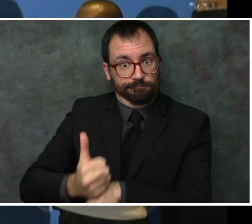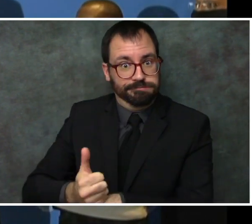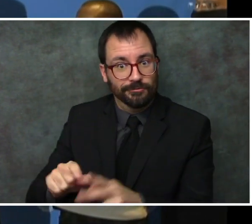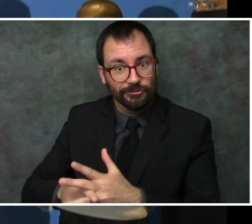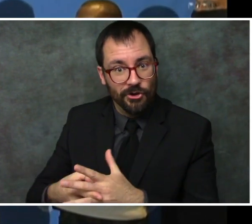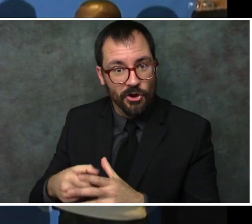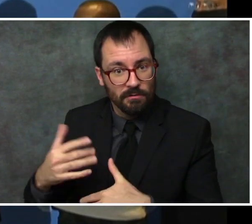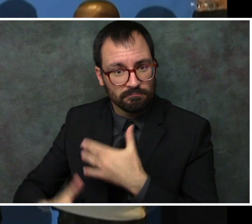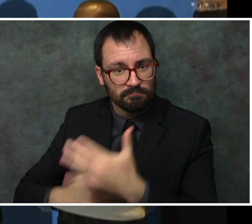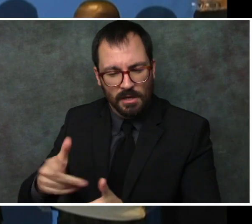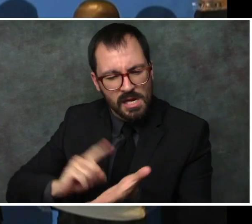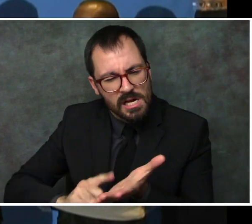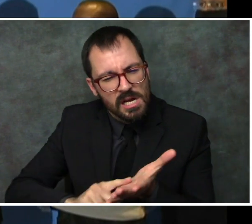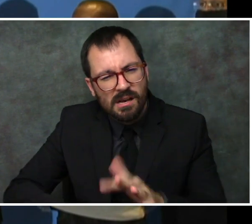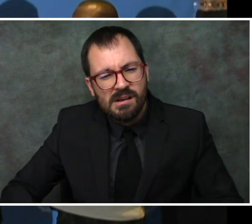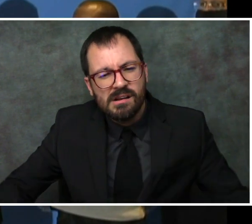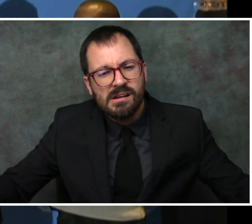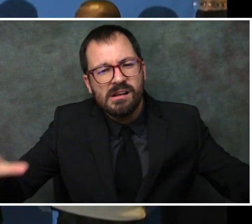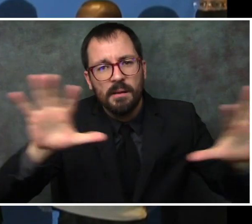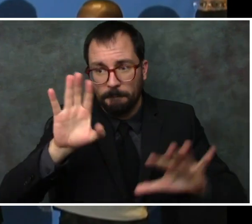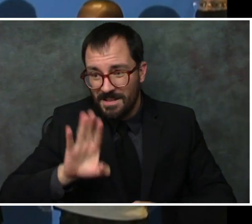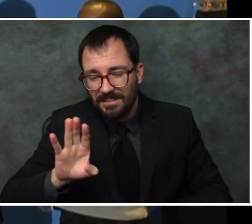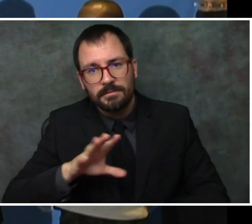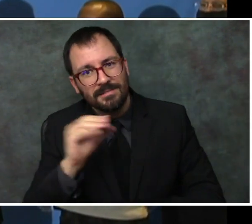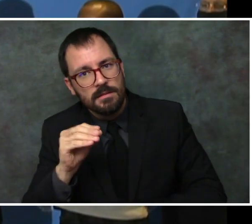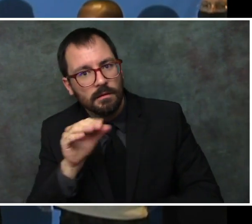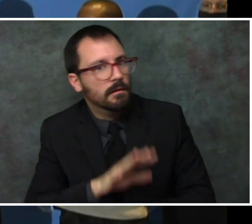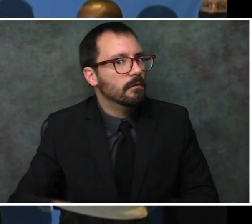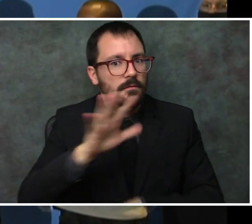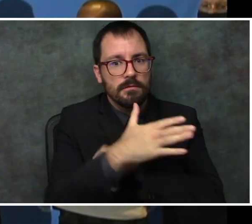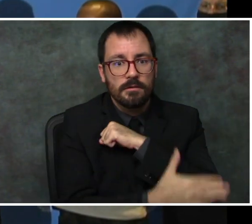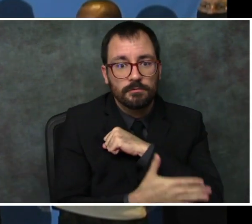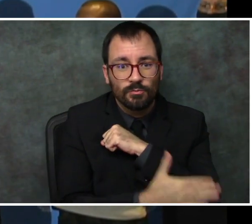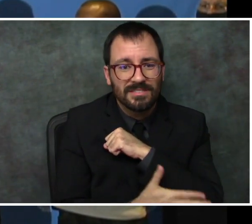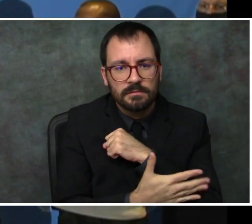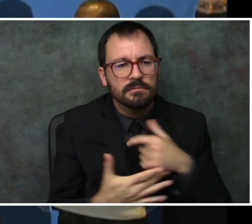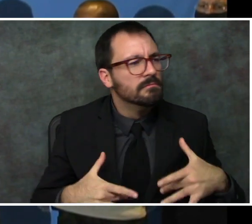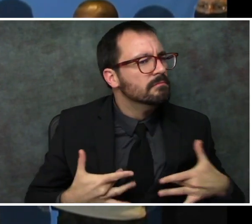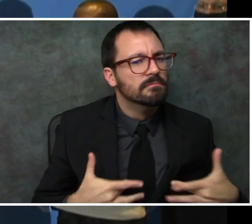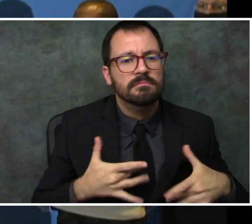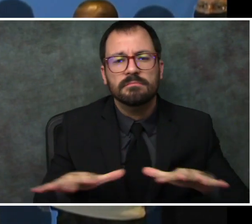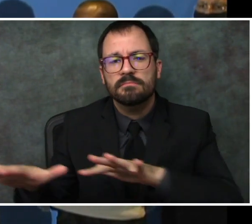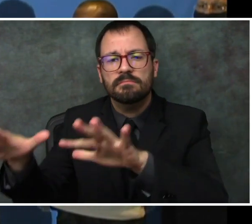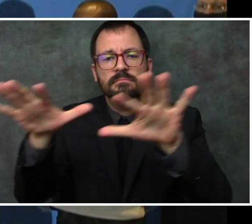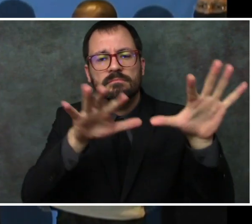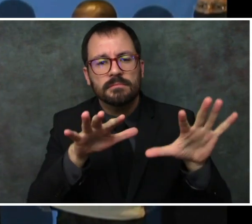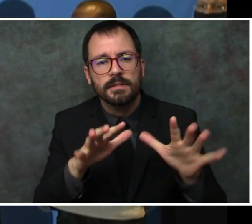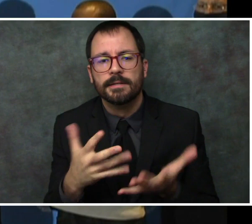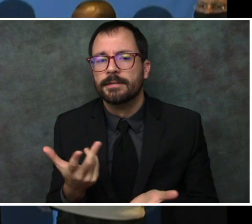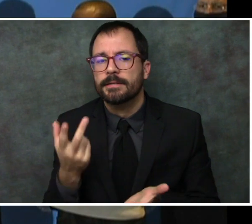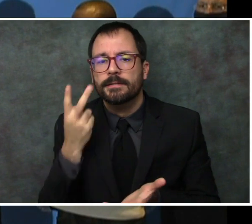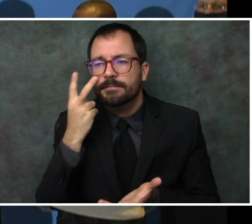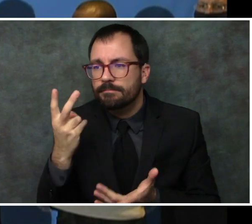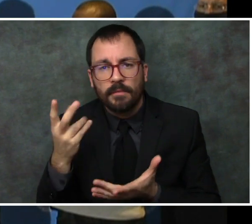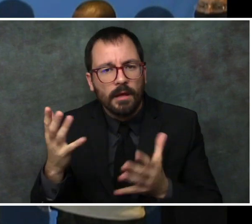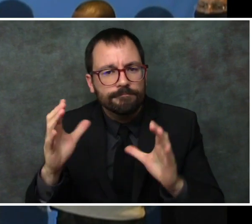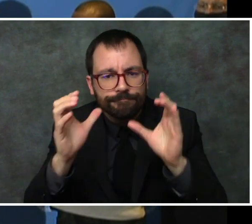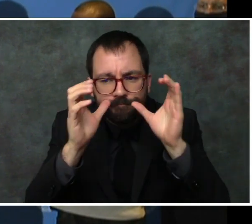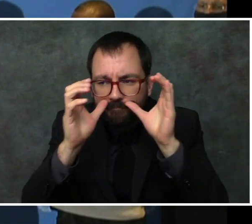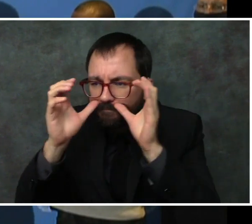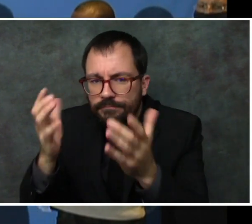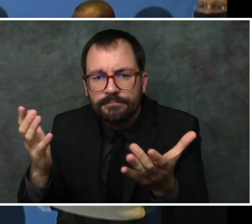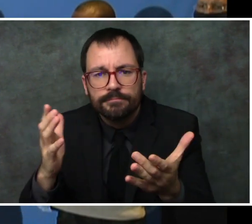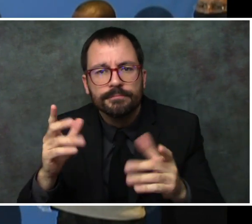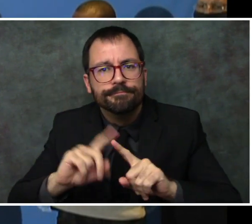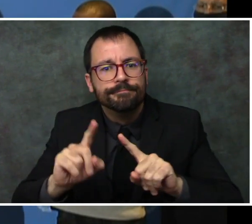doing. They have held 4 public listening sessions on key issues of accountability, diversity, use of force,